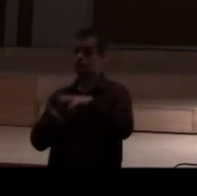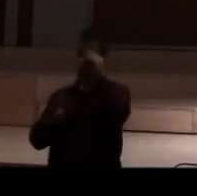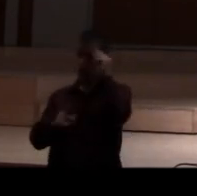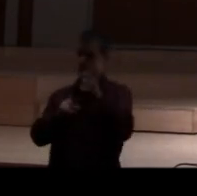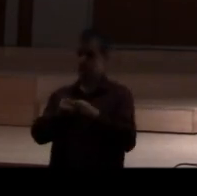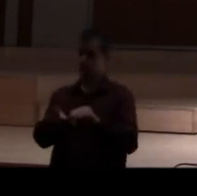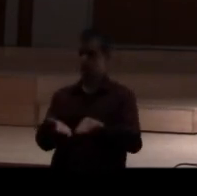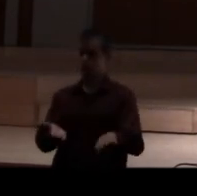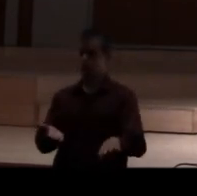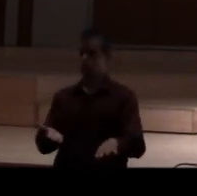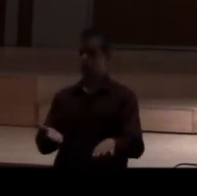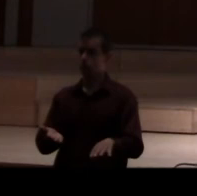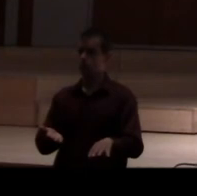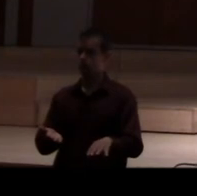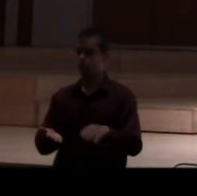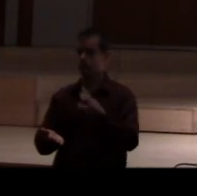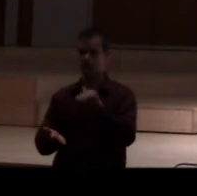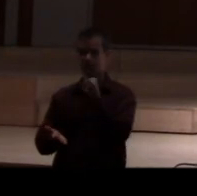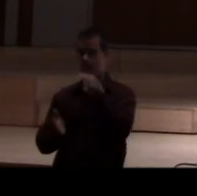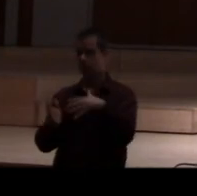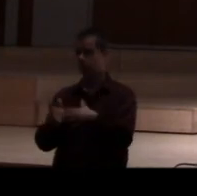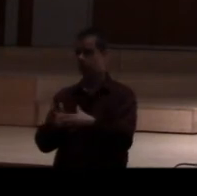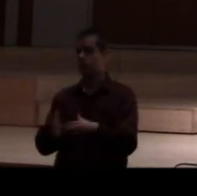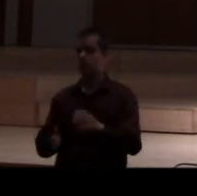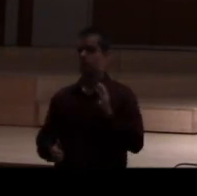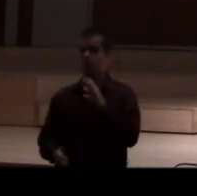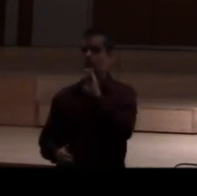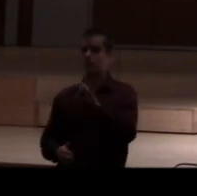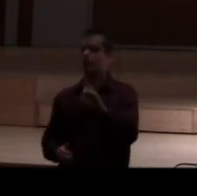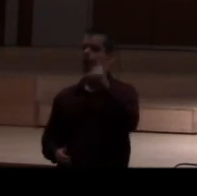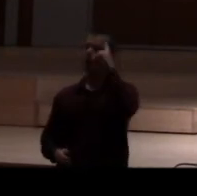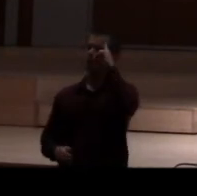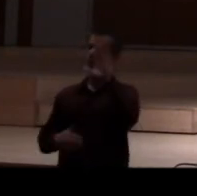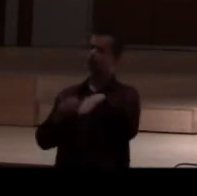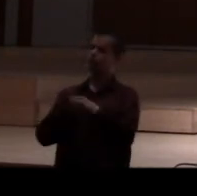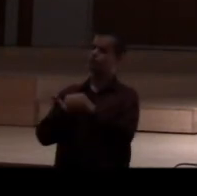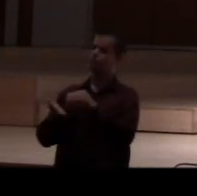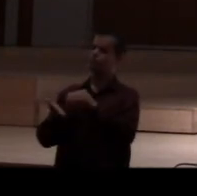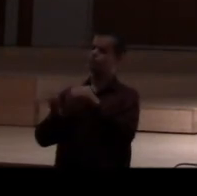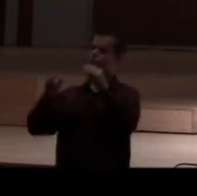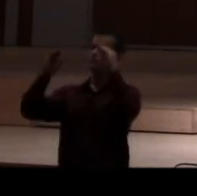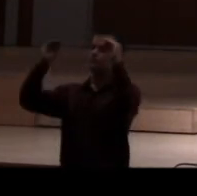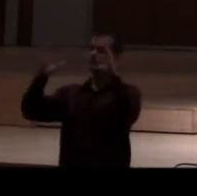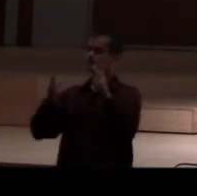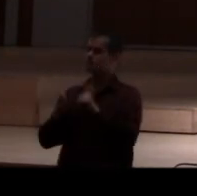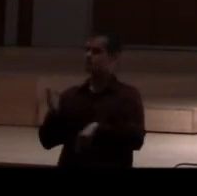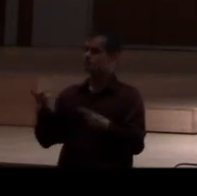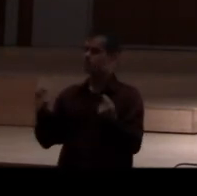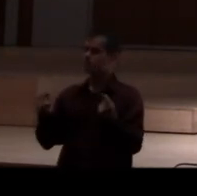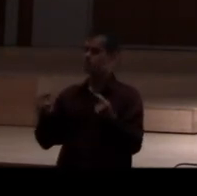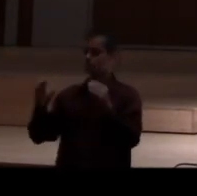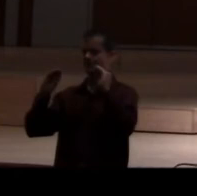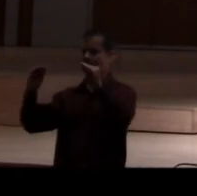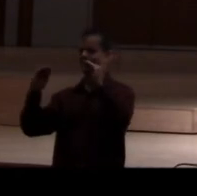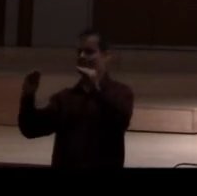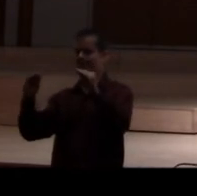in no way a weakness. As an 8-year-old, I thought that all teachers did was teach, not learn. Little did I